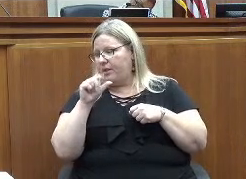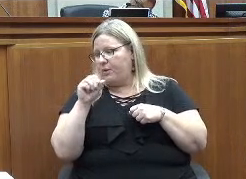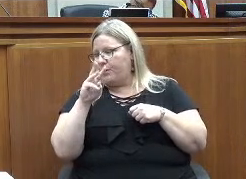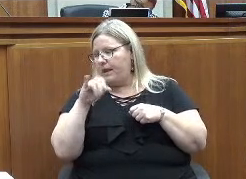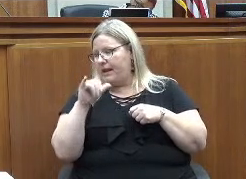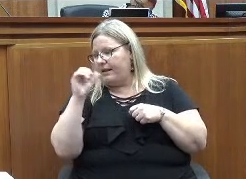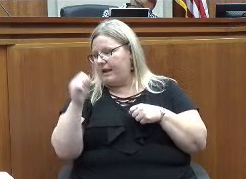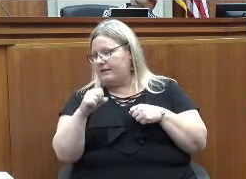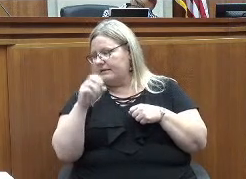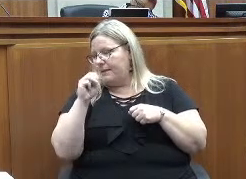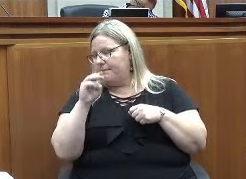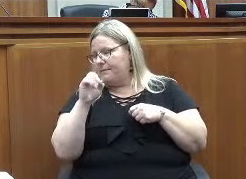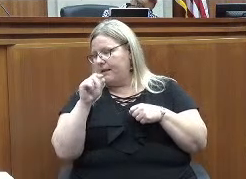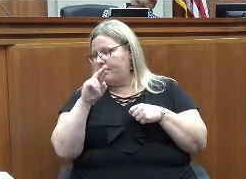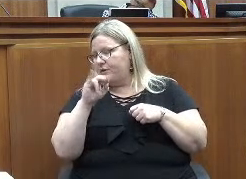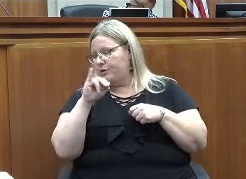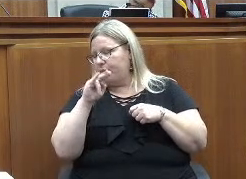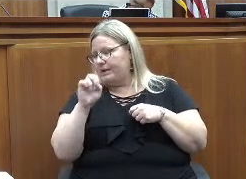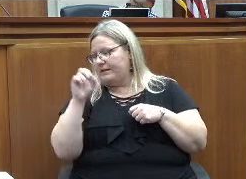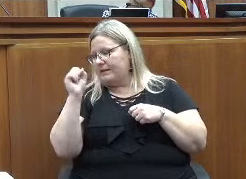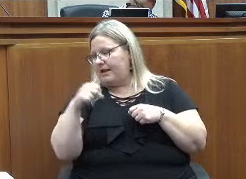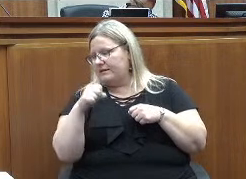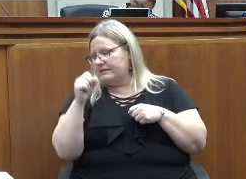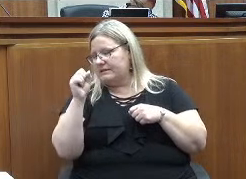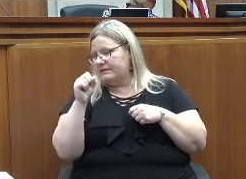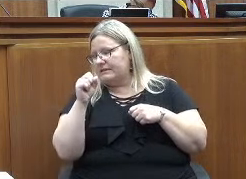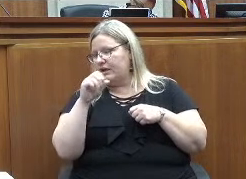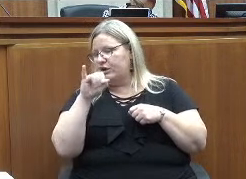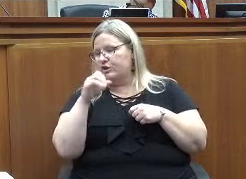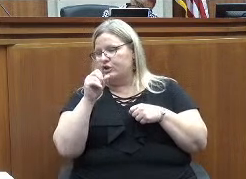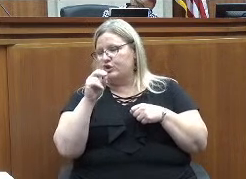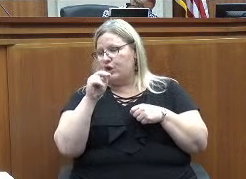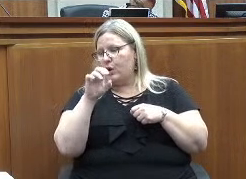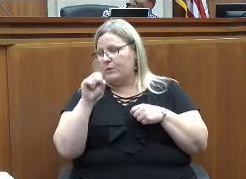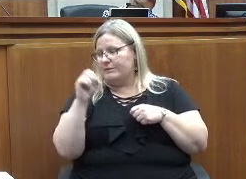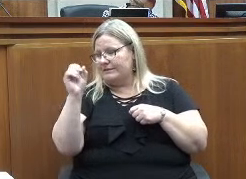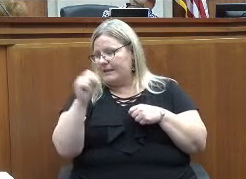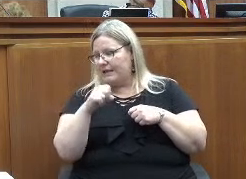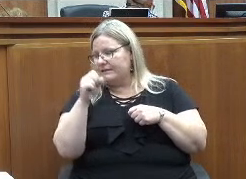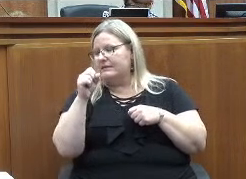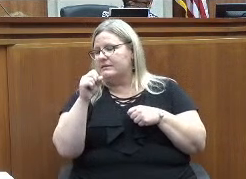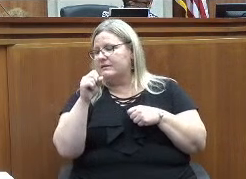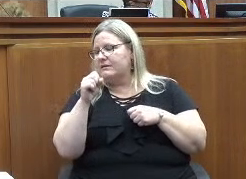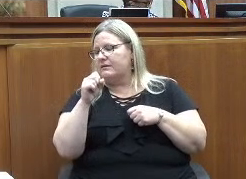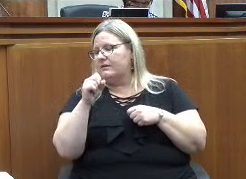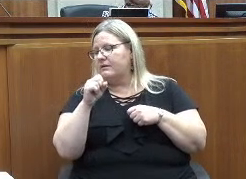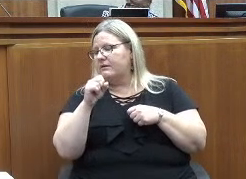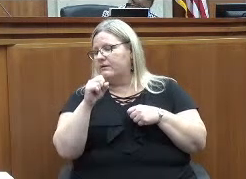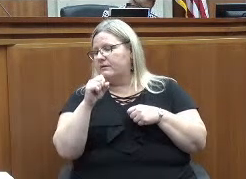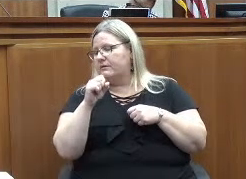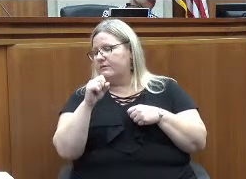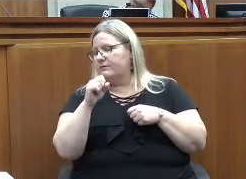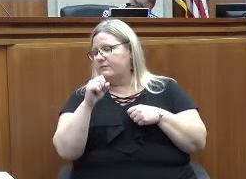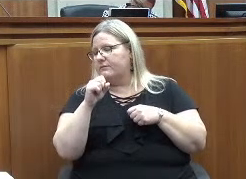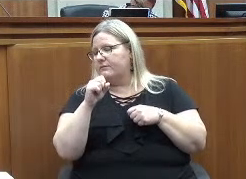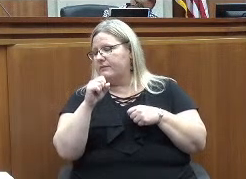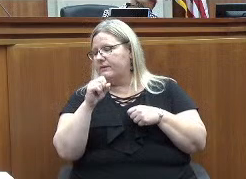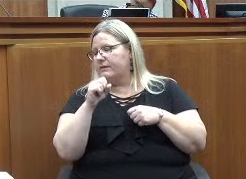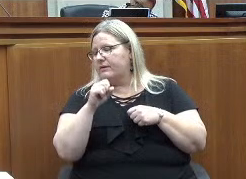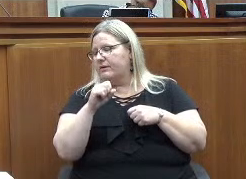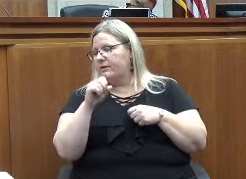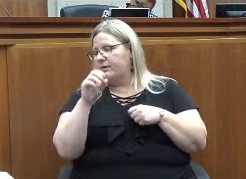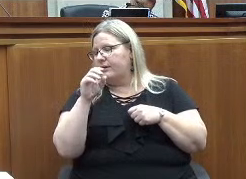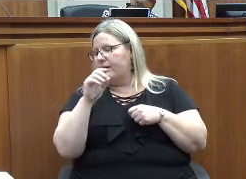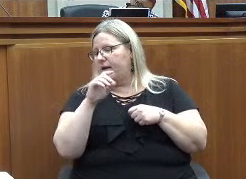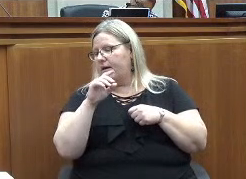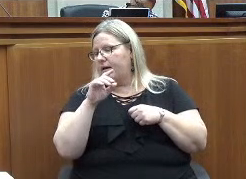Mr. Mallory? Yes. Mr. Mallory, yes. Ms. Orange Jones? Yes. Yes. Ms. Orange Jones. Mr. Rock? Yes. Mr. Rock, yes. Ms.